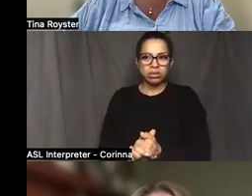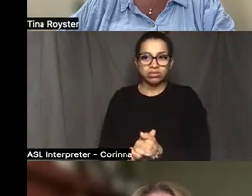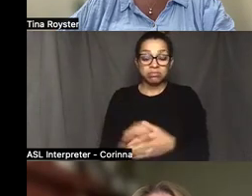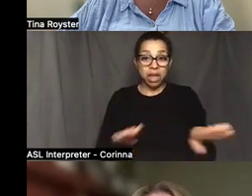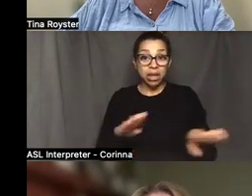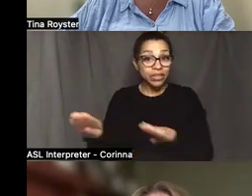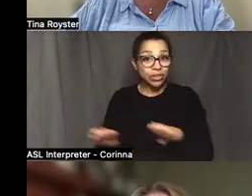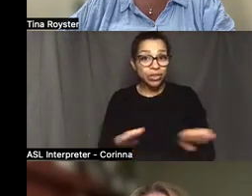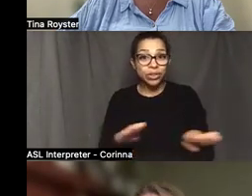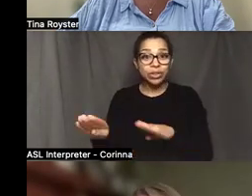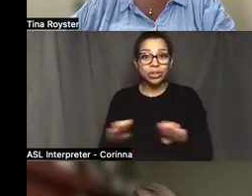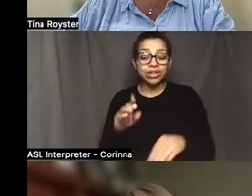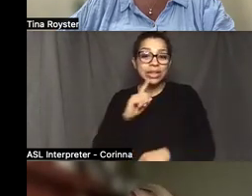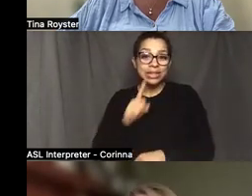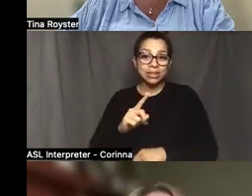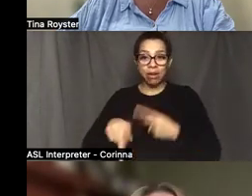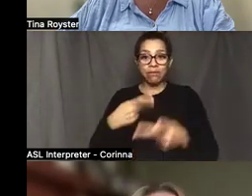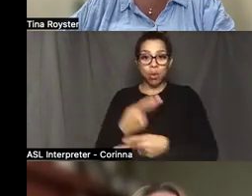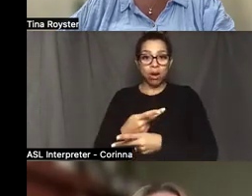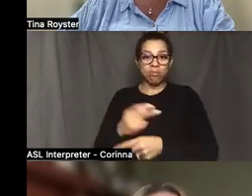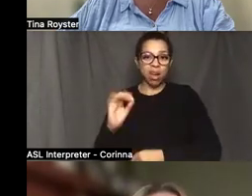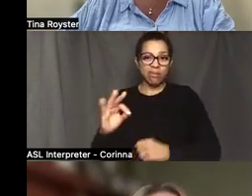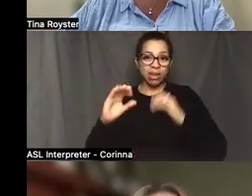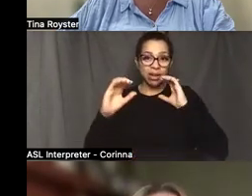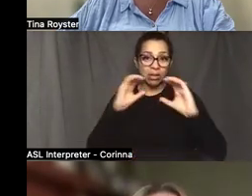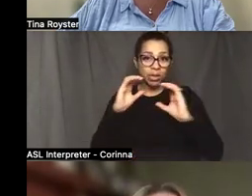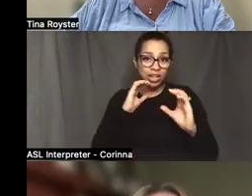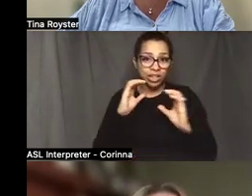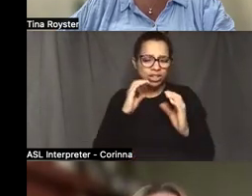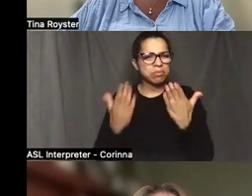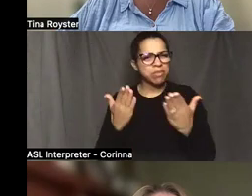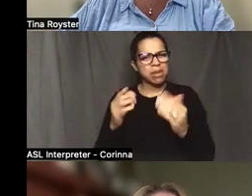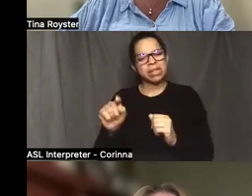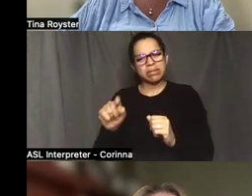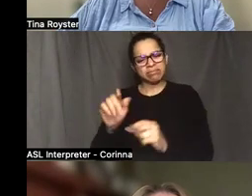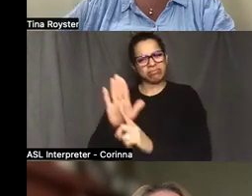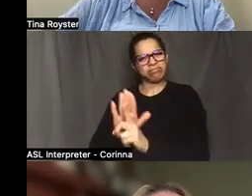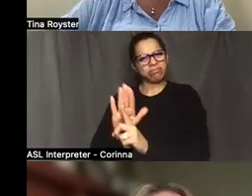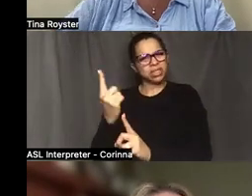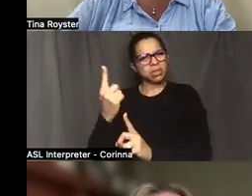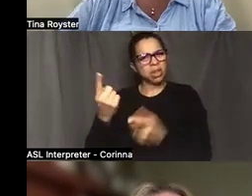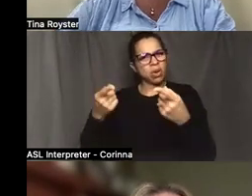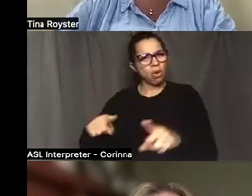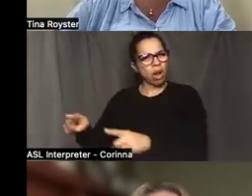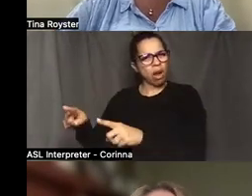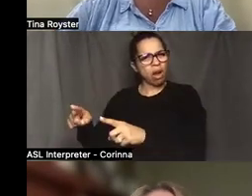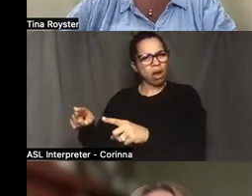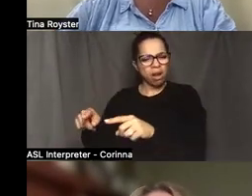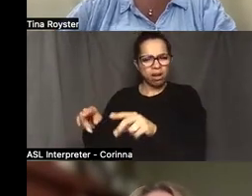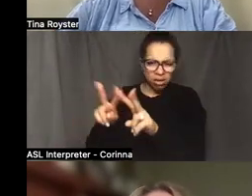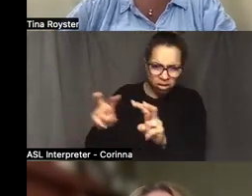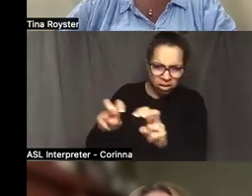Behavior is a form of communication. So there may be something that's going on that we can address and find out if there's a